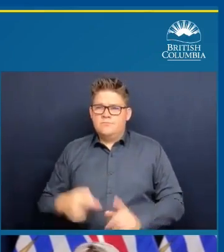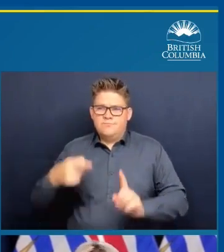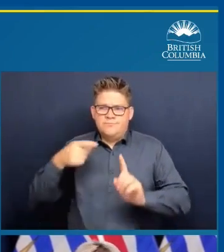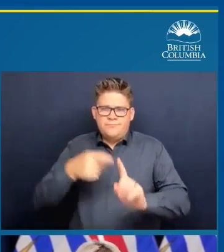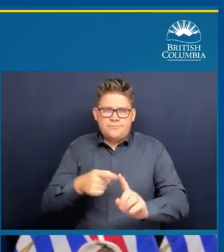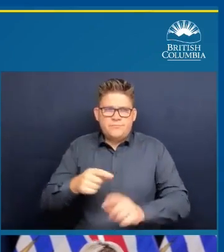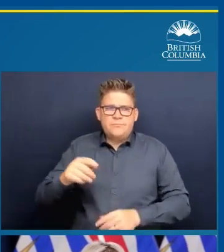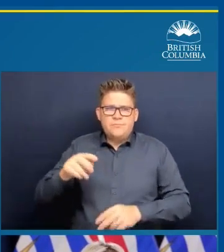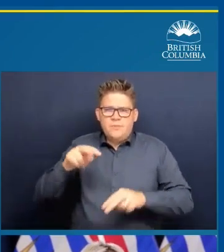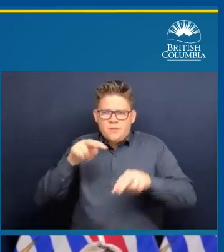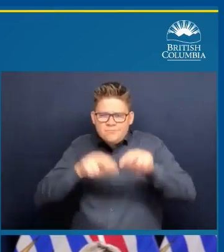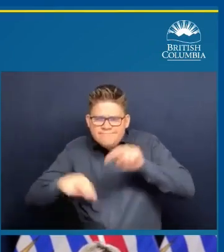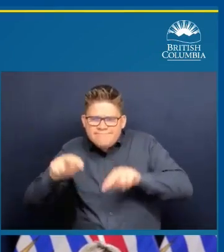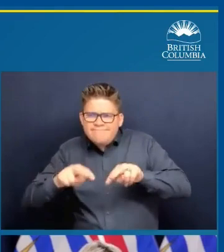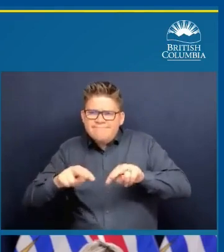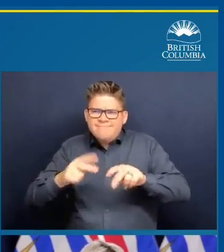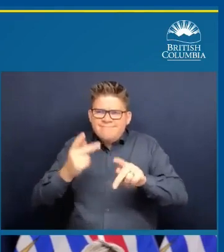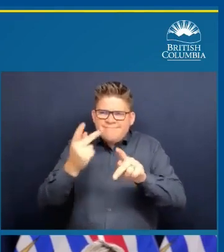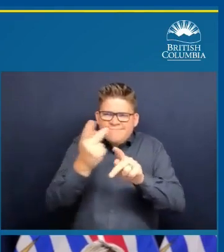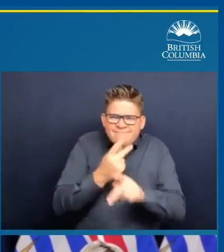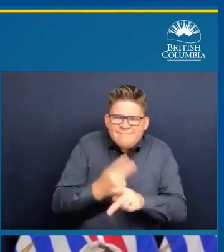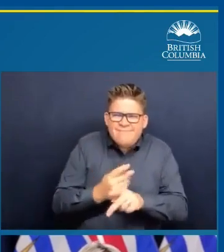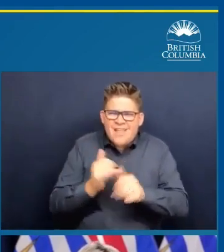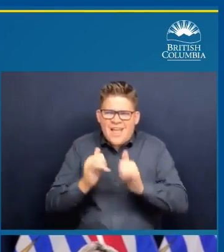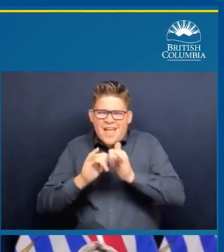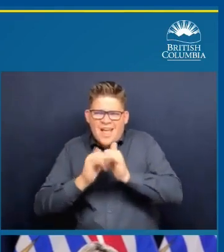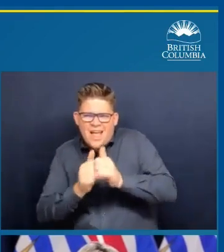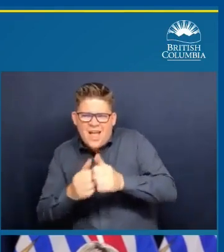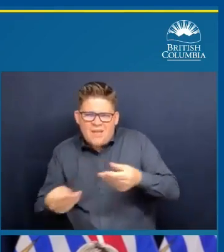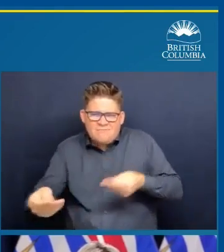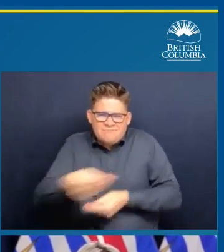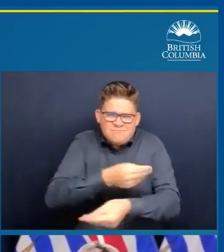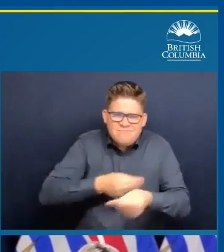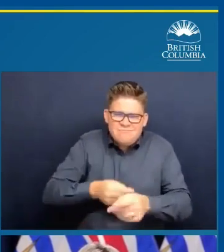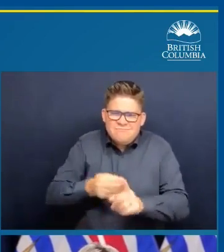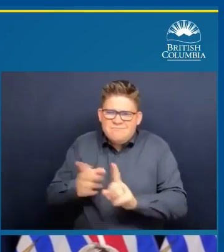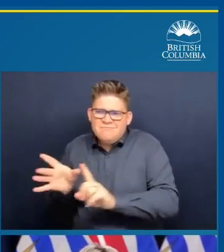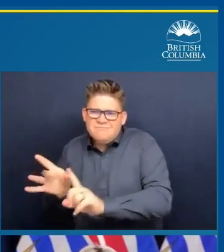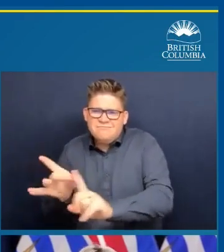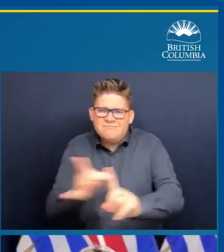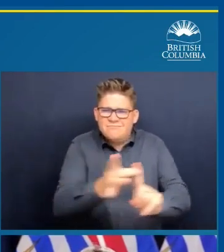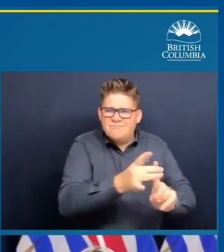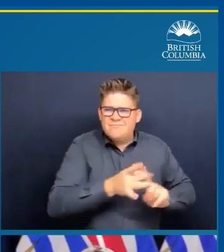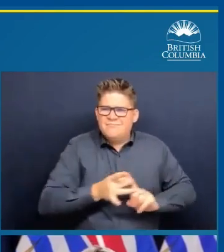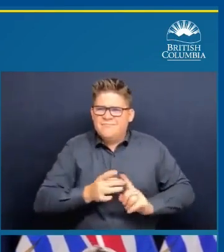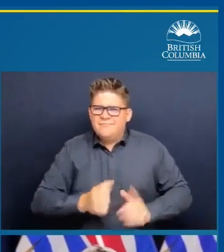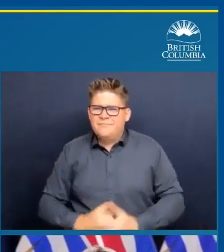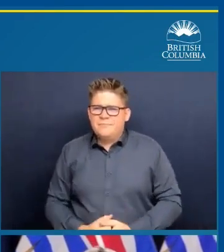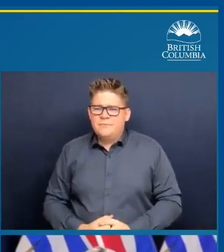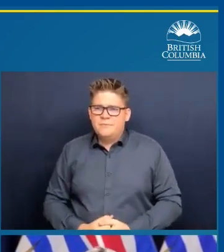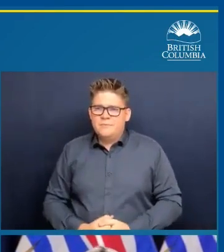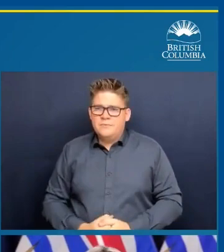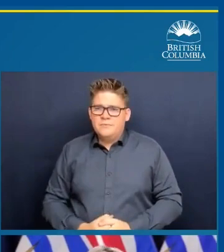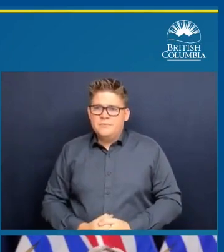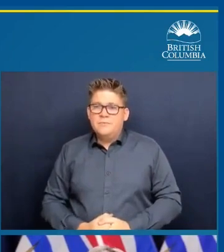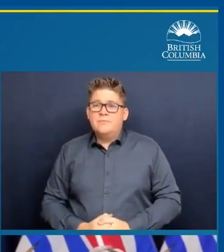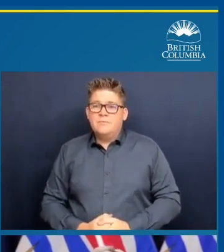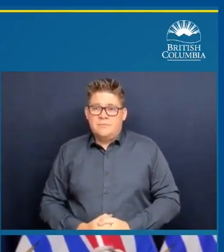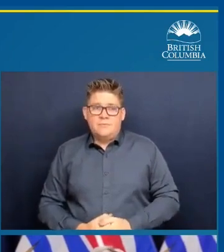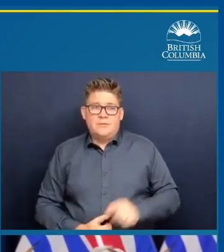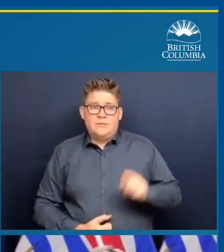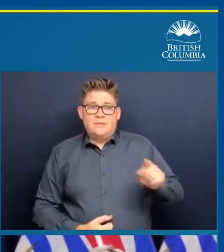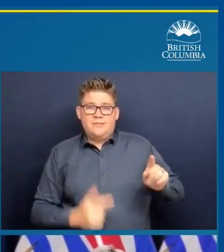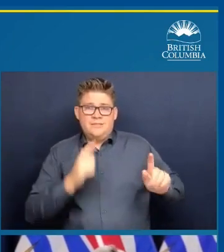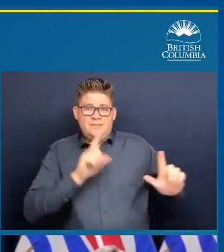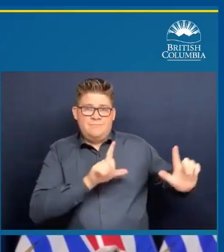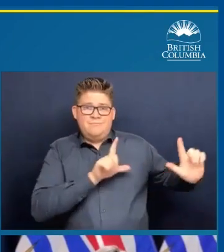being transmitted around the community in British Columbia. And there's a whole large gray part in the most recent ones. So